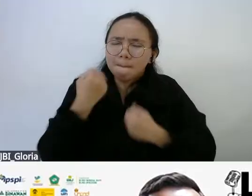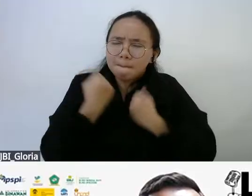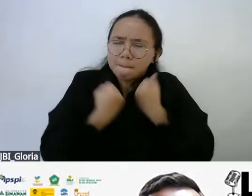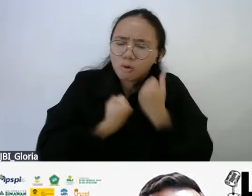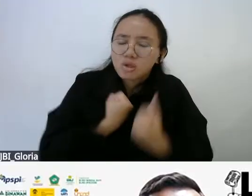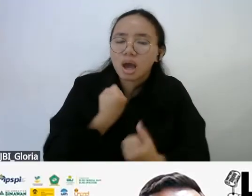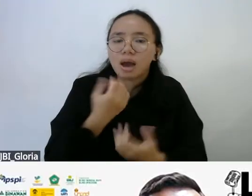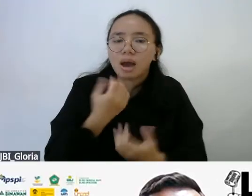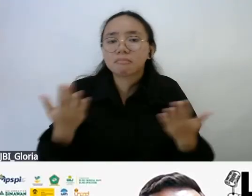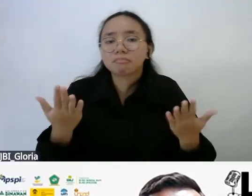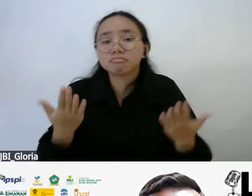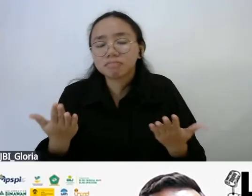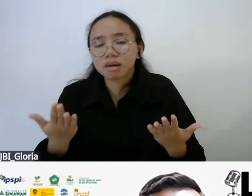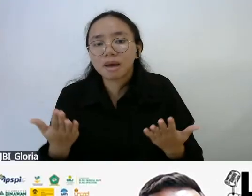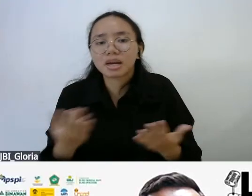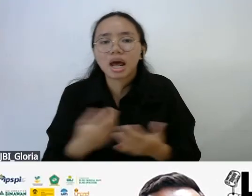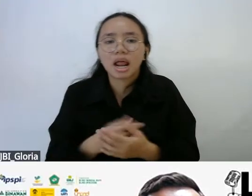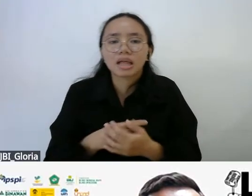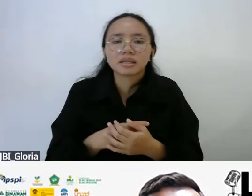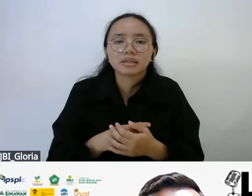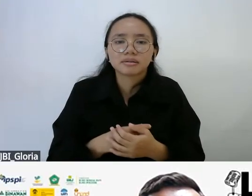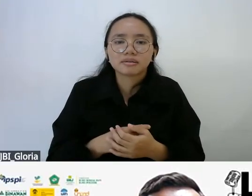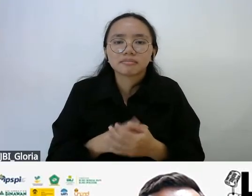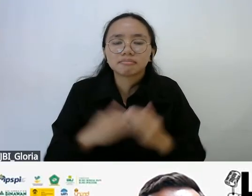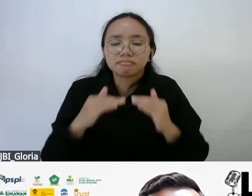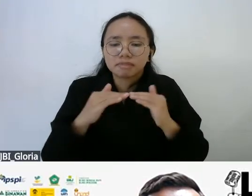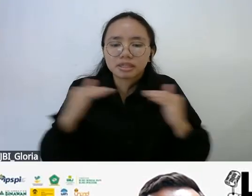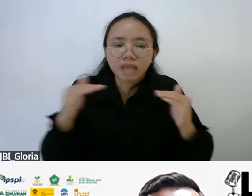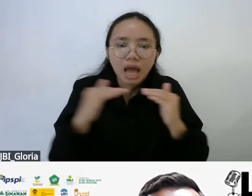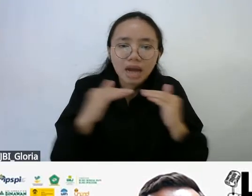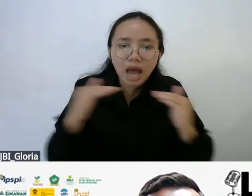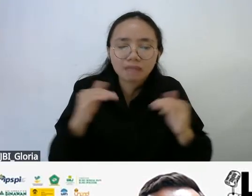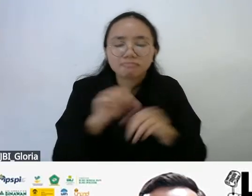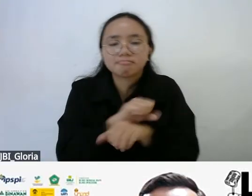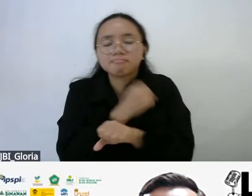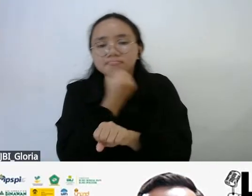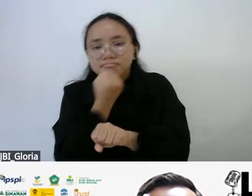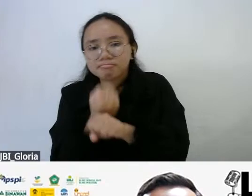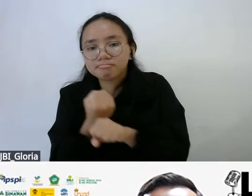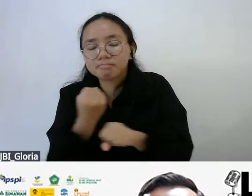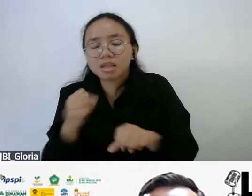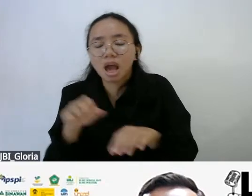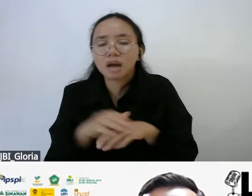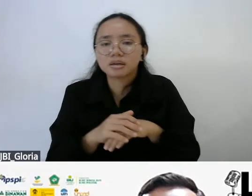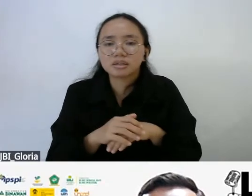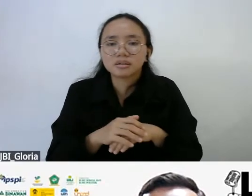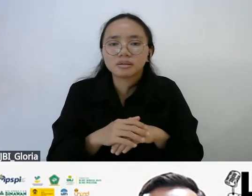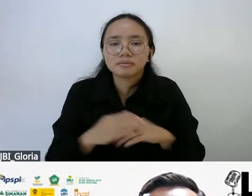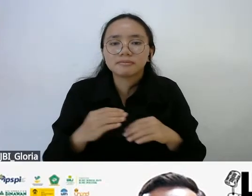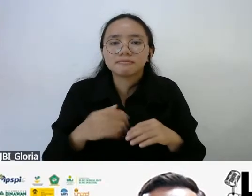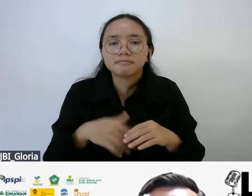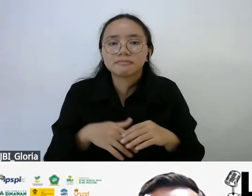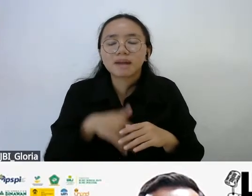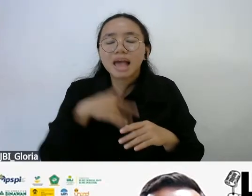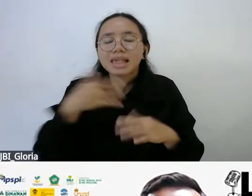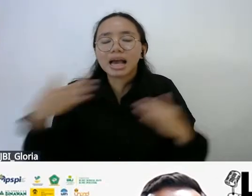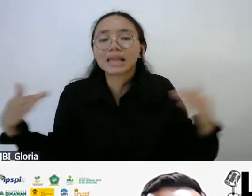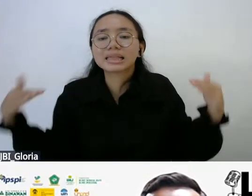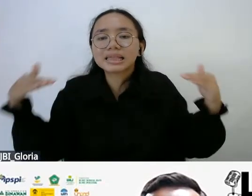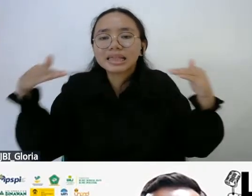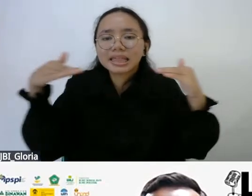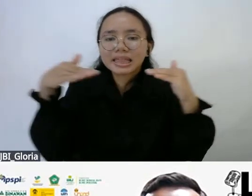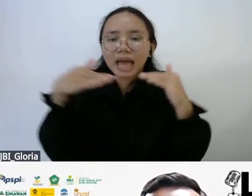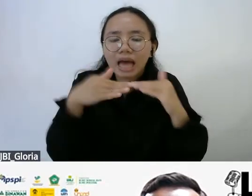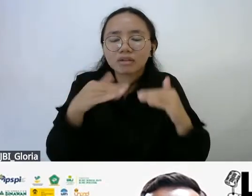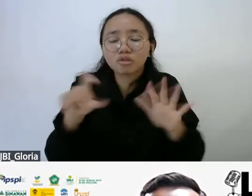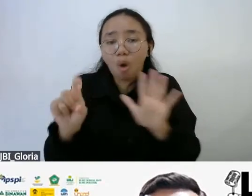I fill those? Another example is we used to have a contract with the Department